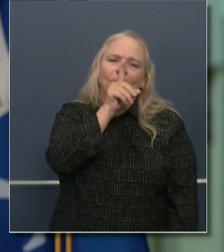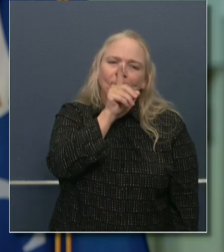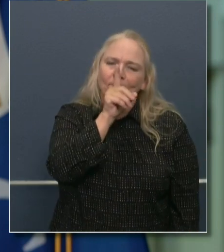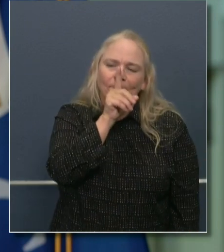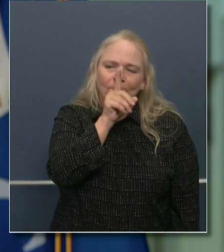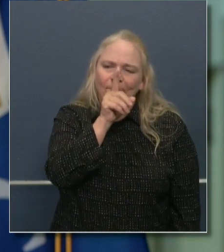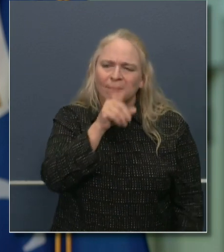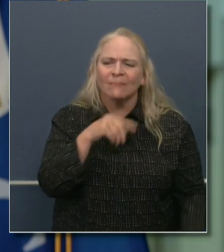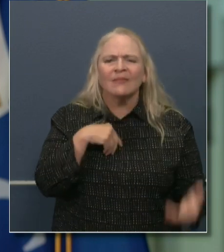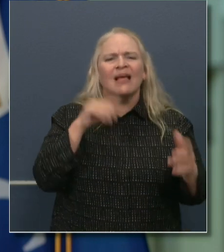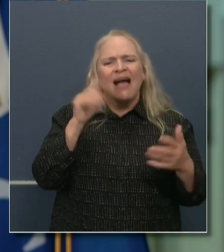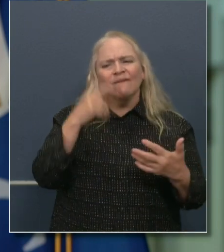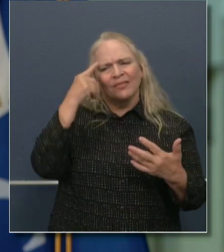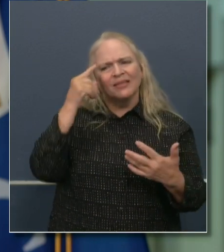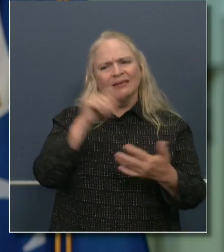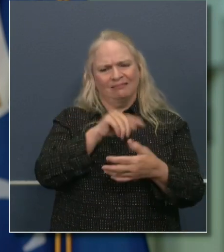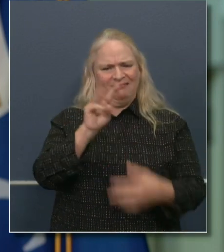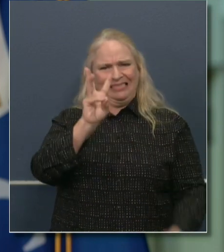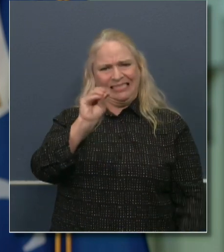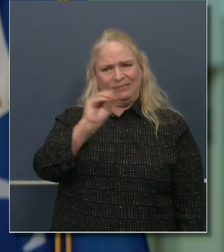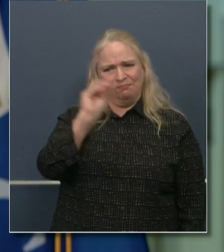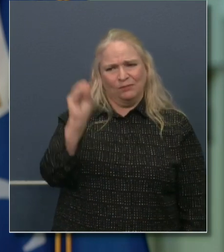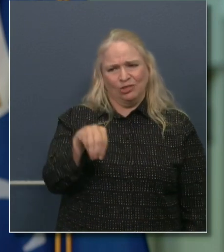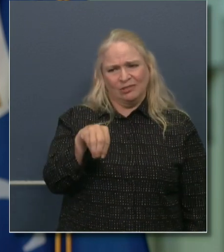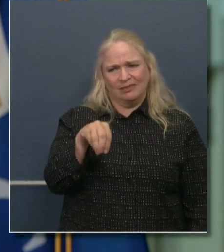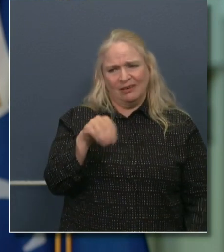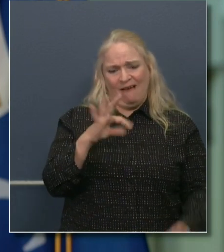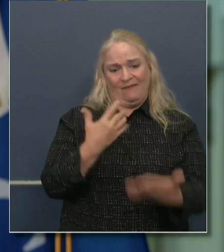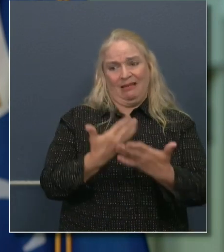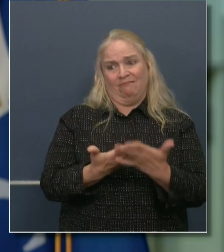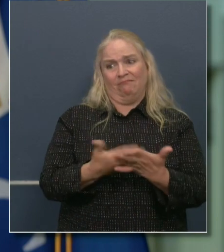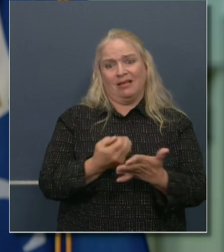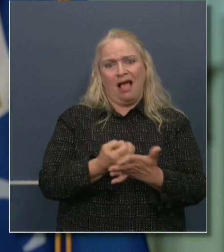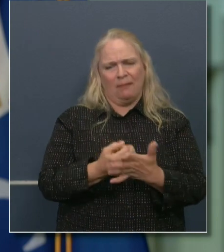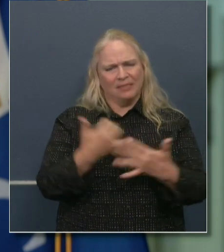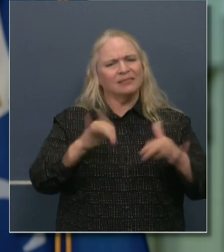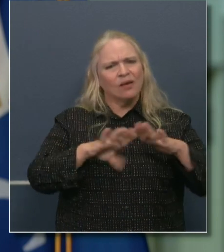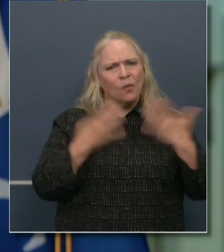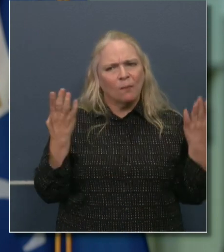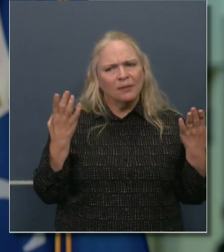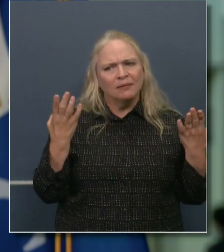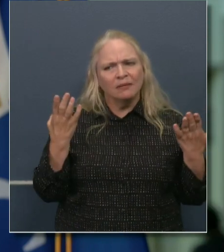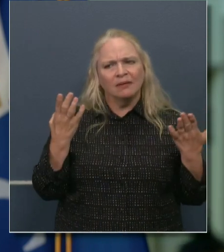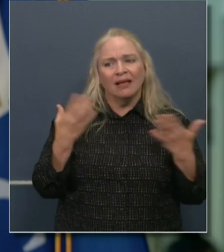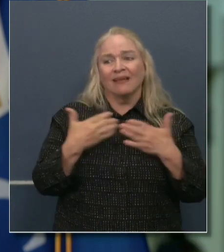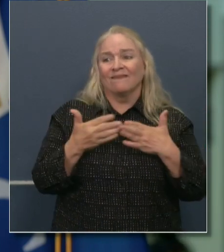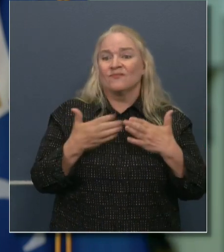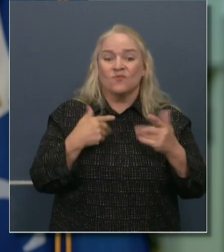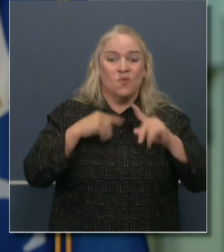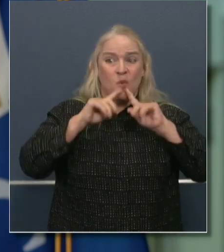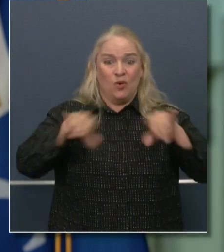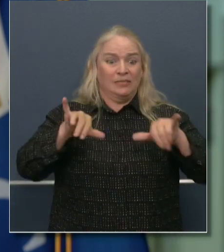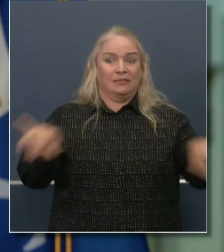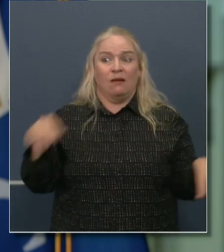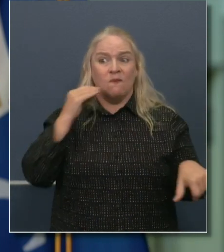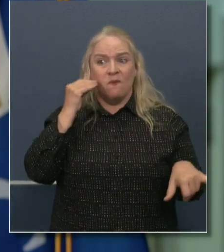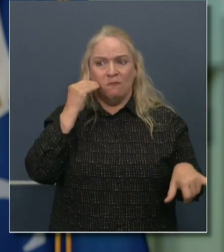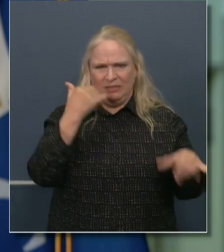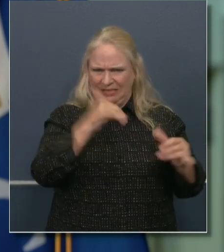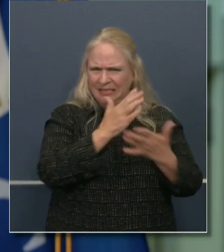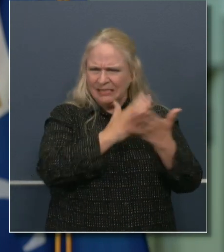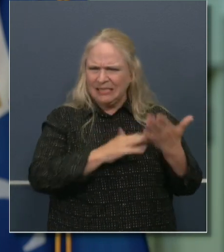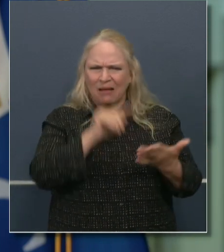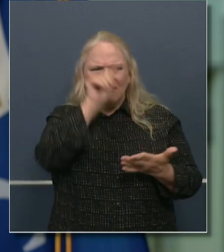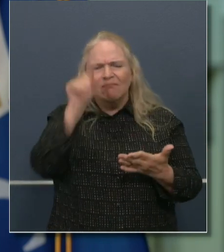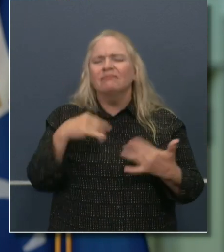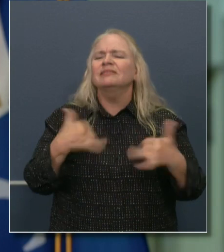consideration. 60+% of the economy still remained open, even after the stay-at-home order. We began to make modifications